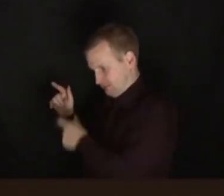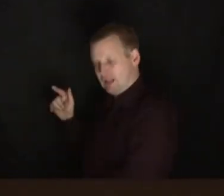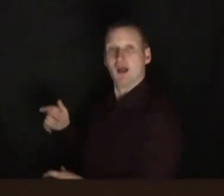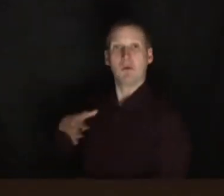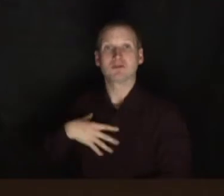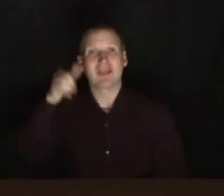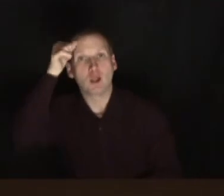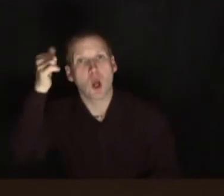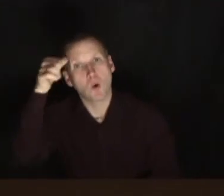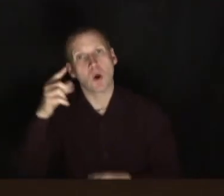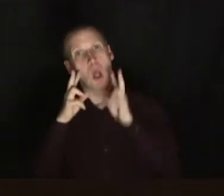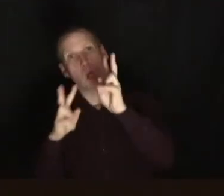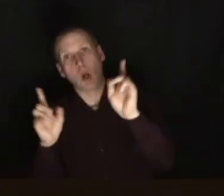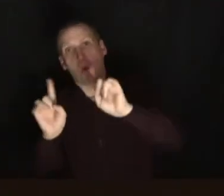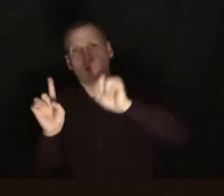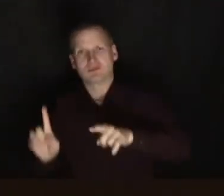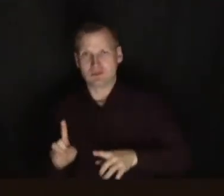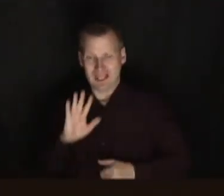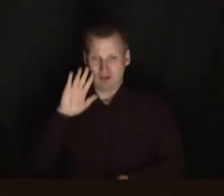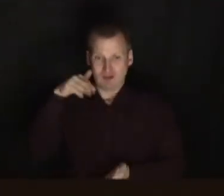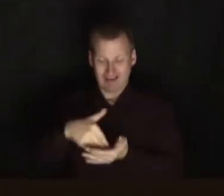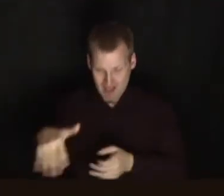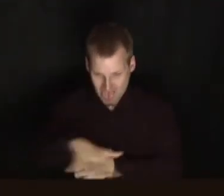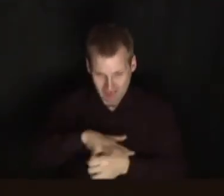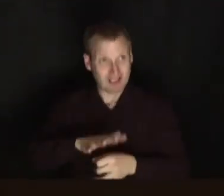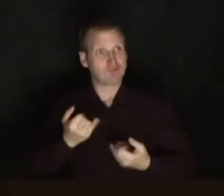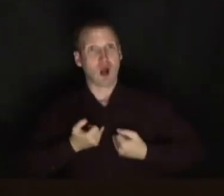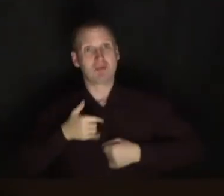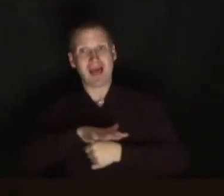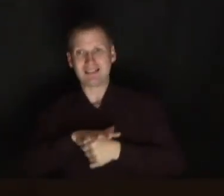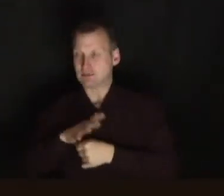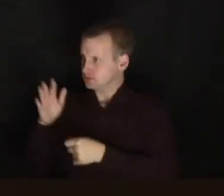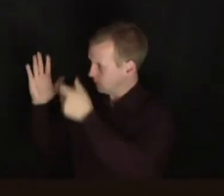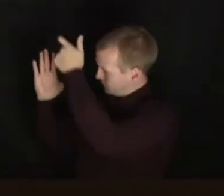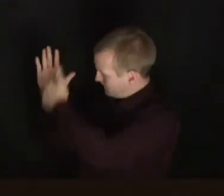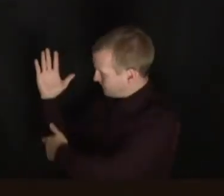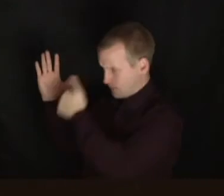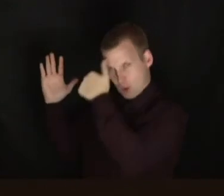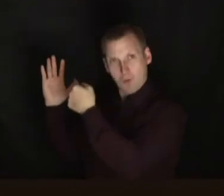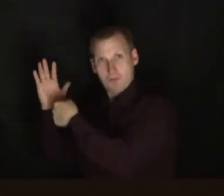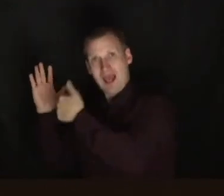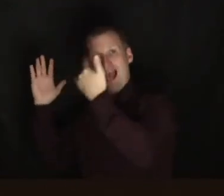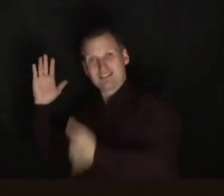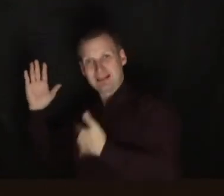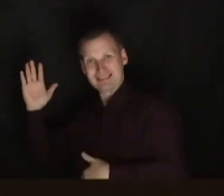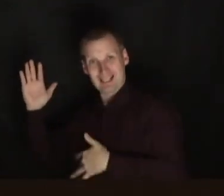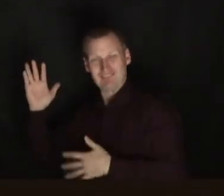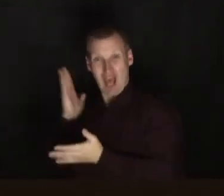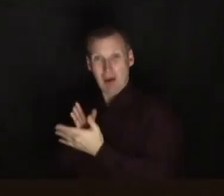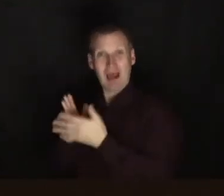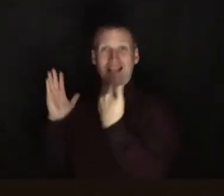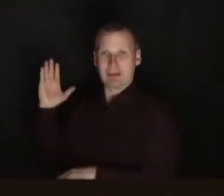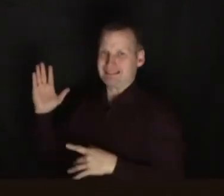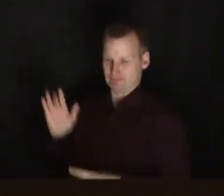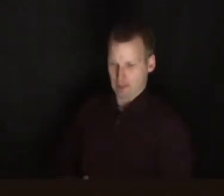know what you're supposed to be looking at, don't you? And you know what it is and you know if it's very expensive not to let your children near it in case they